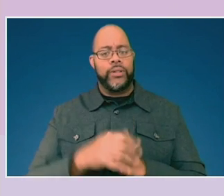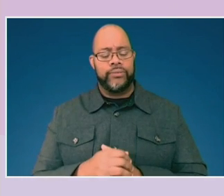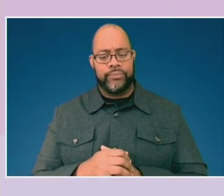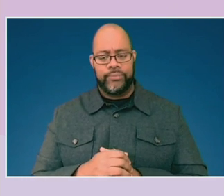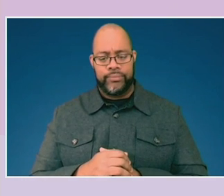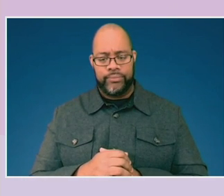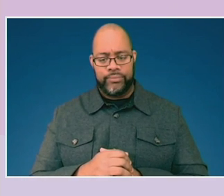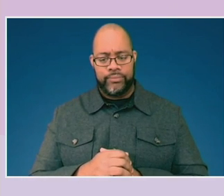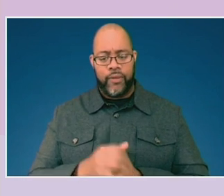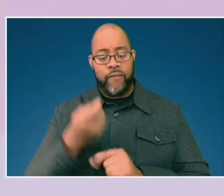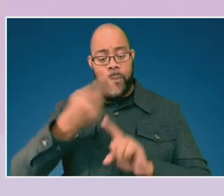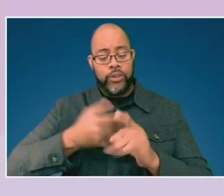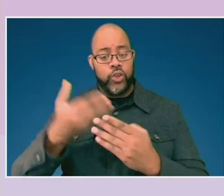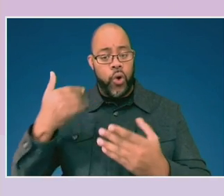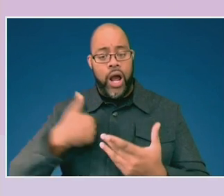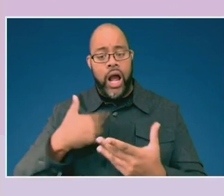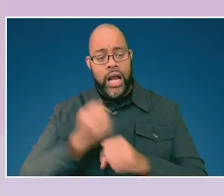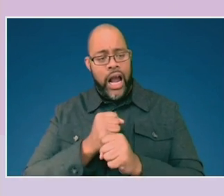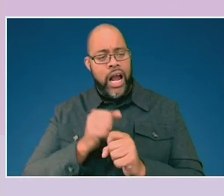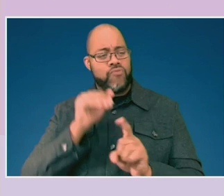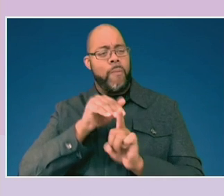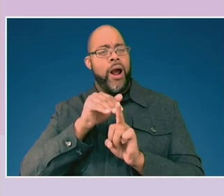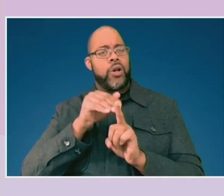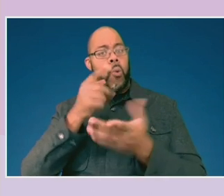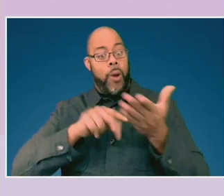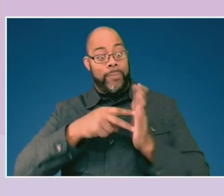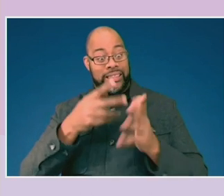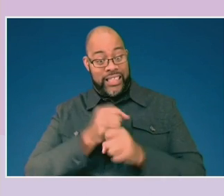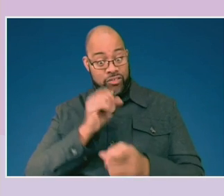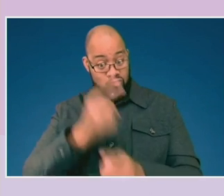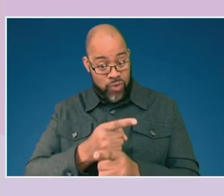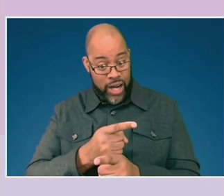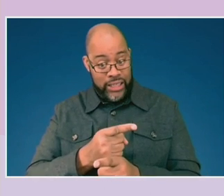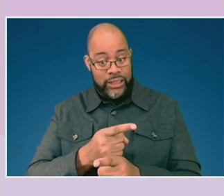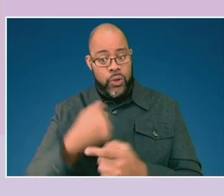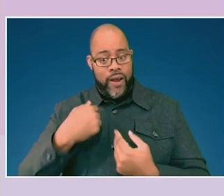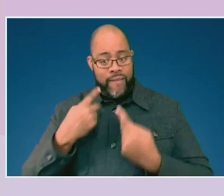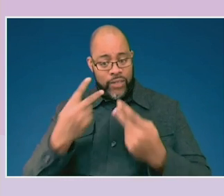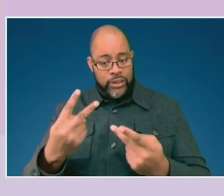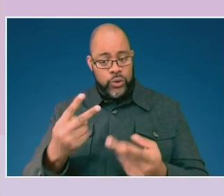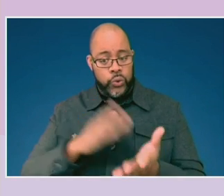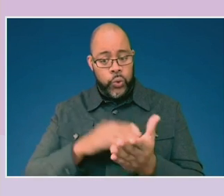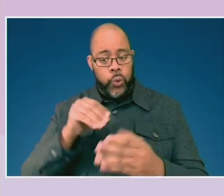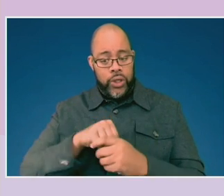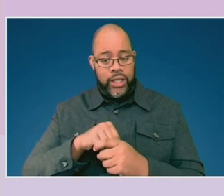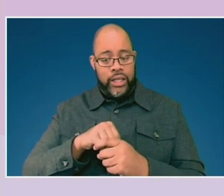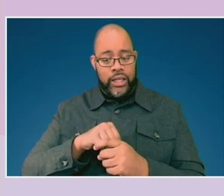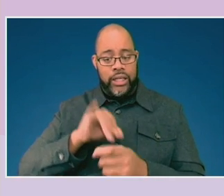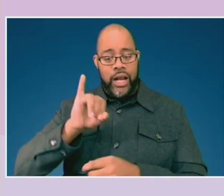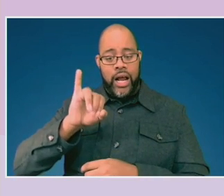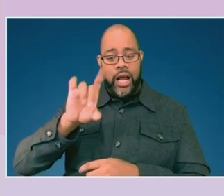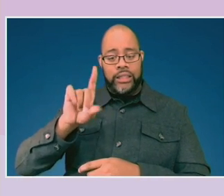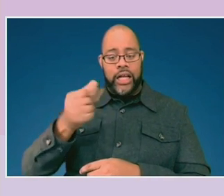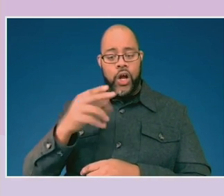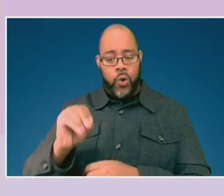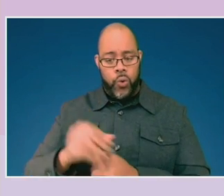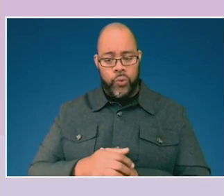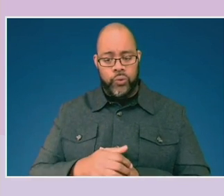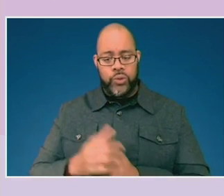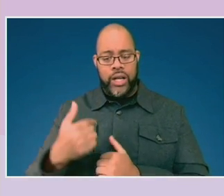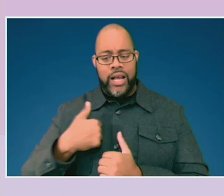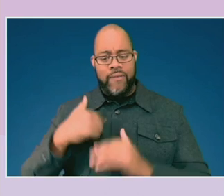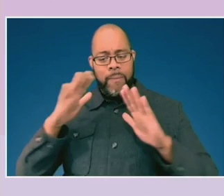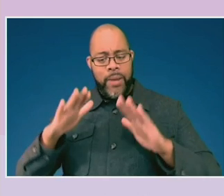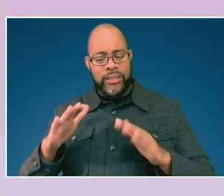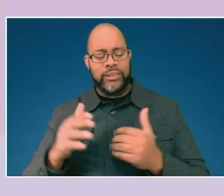A few months ago, I got a powerful reminder of what it means to get this right during a visit to a school in Boise, Idaho. There I met an amazing high school junior